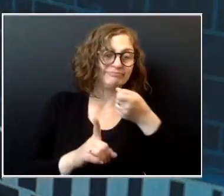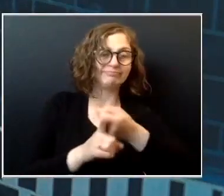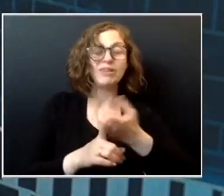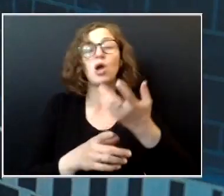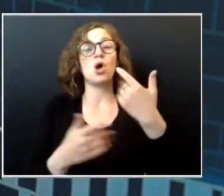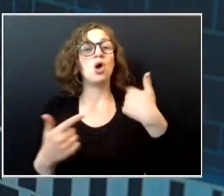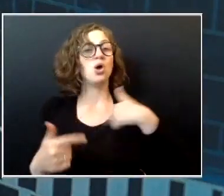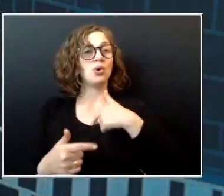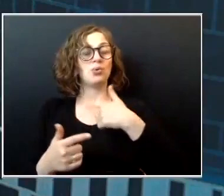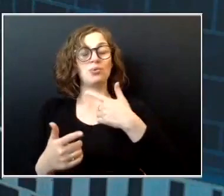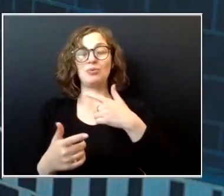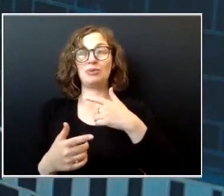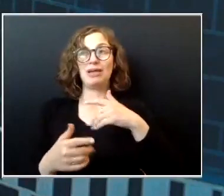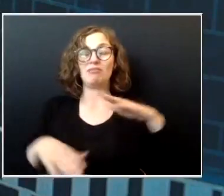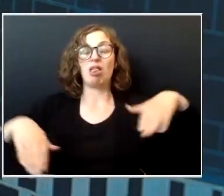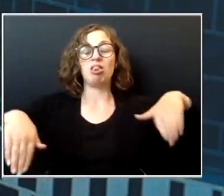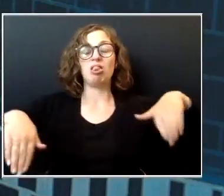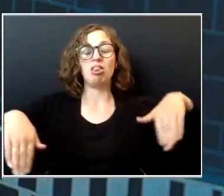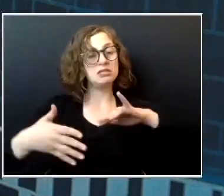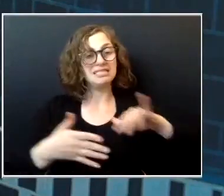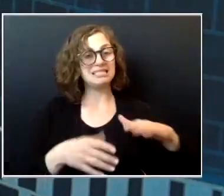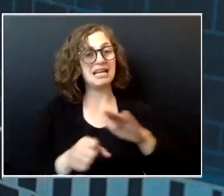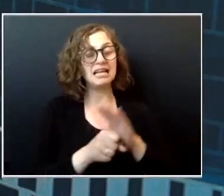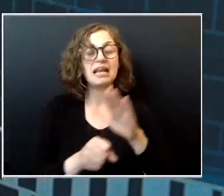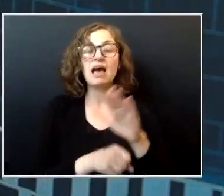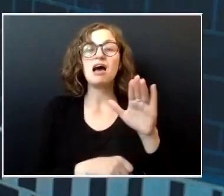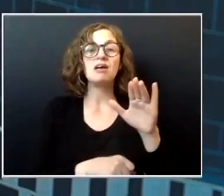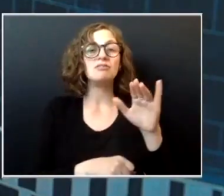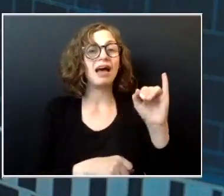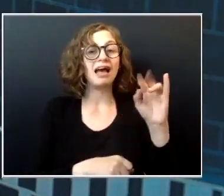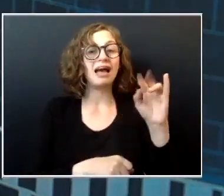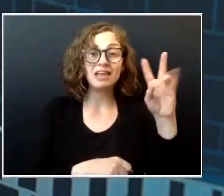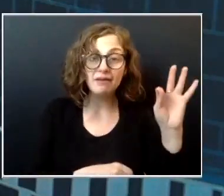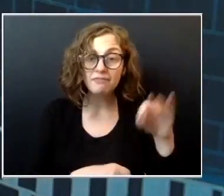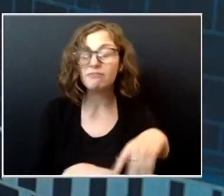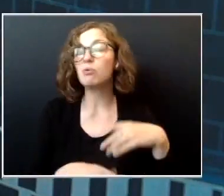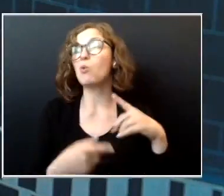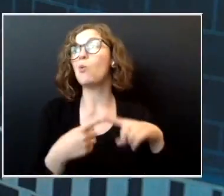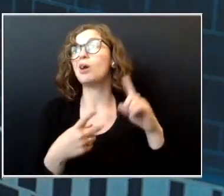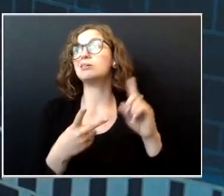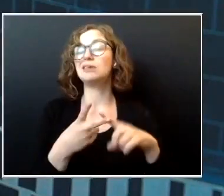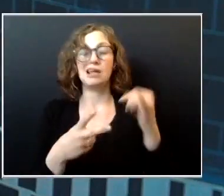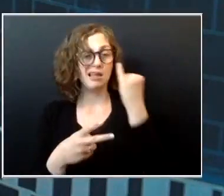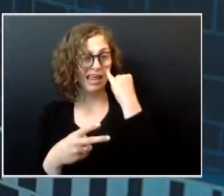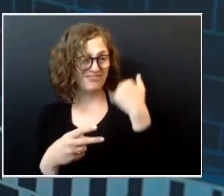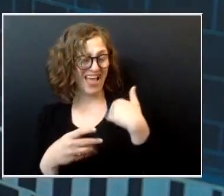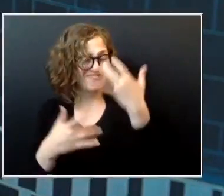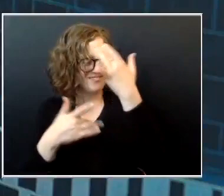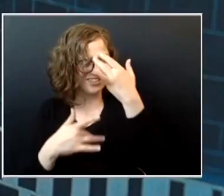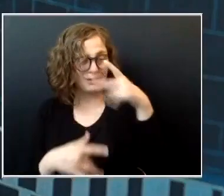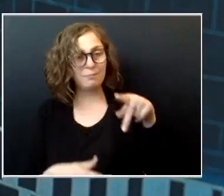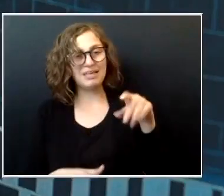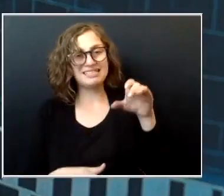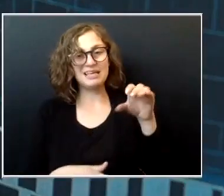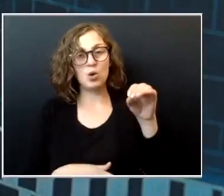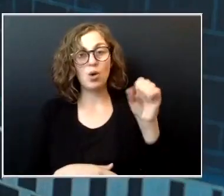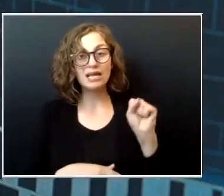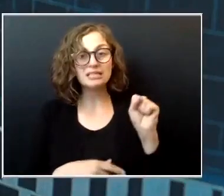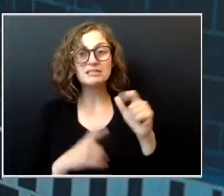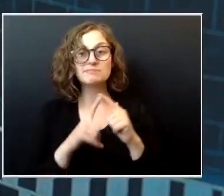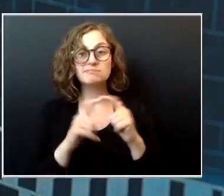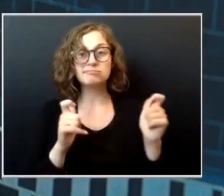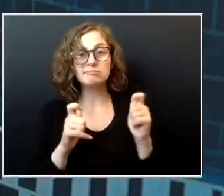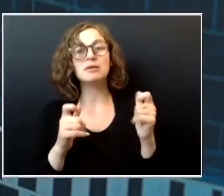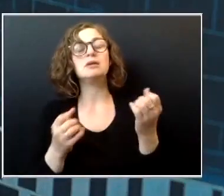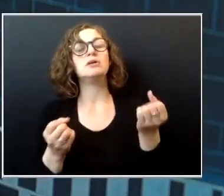other markers that kind of present very similar to cardiometabolic disease. So those populations of women